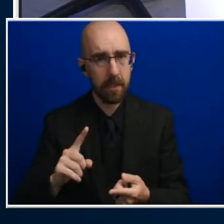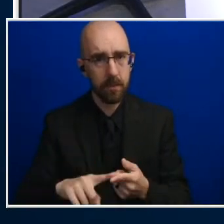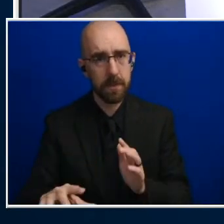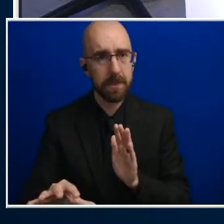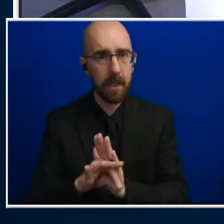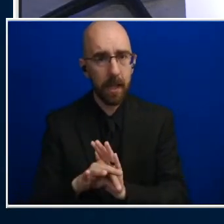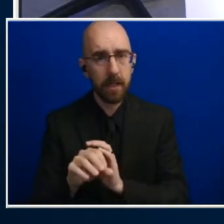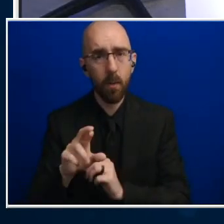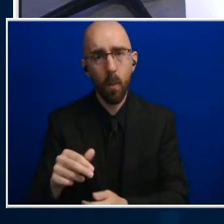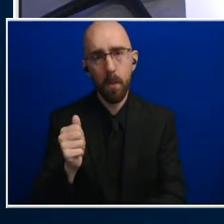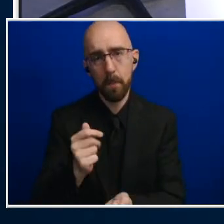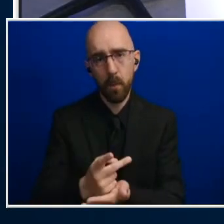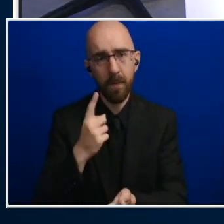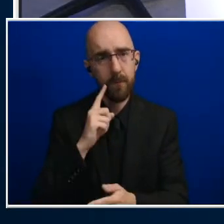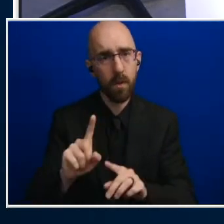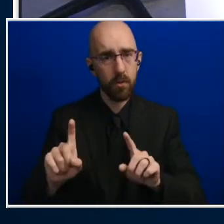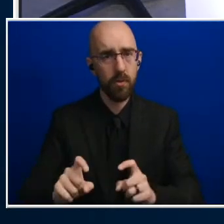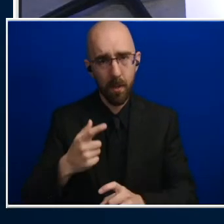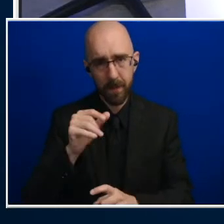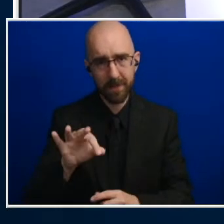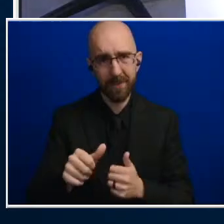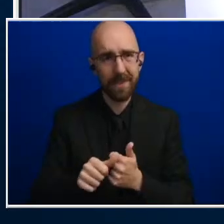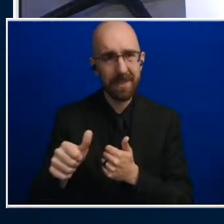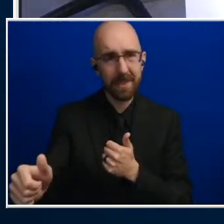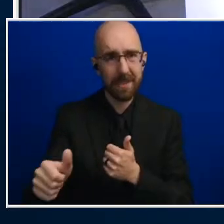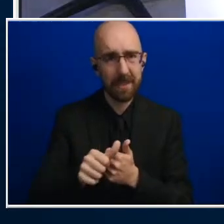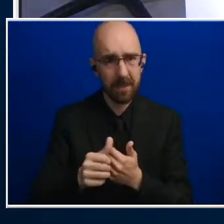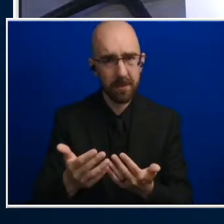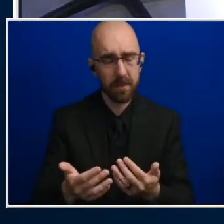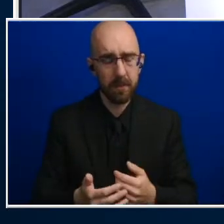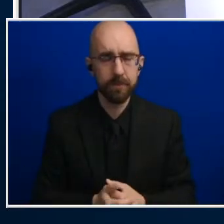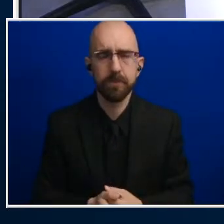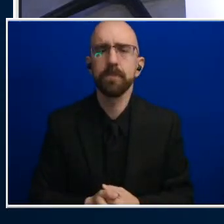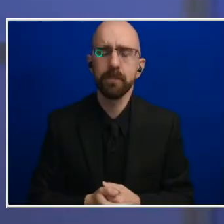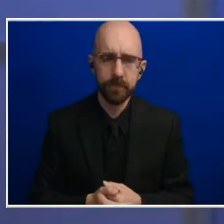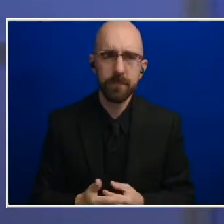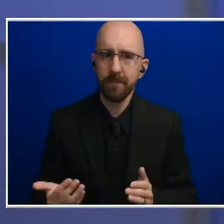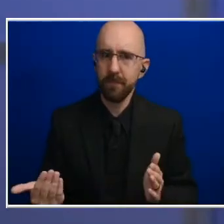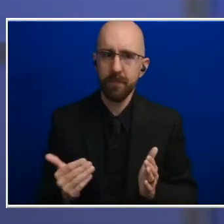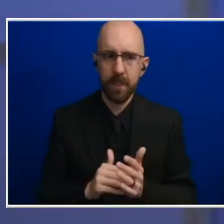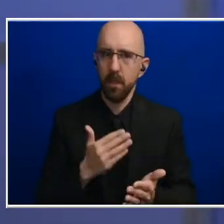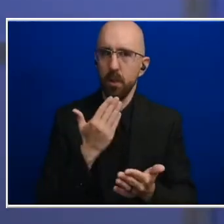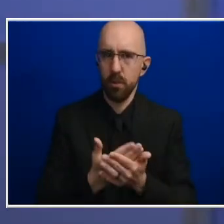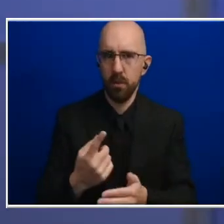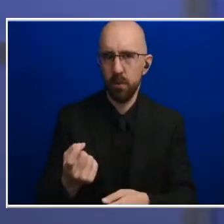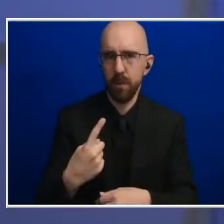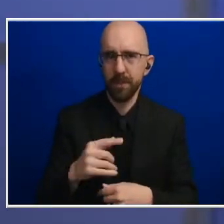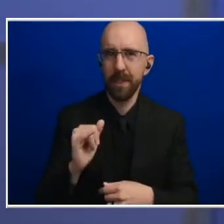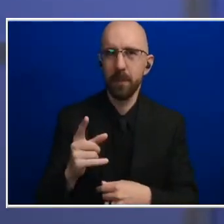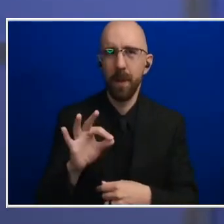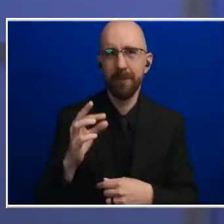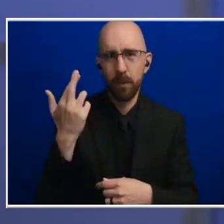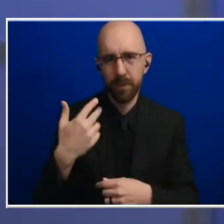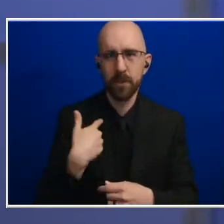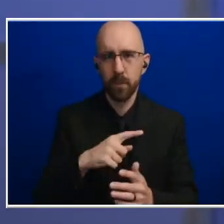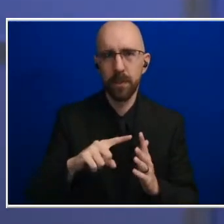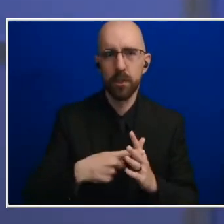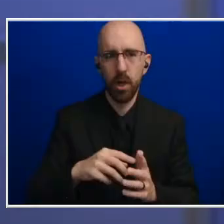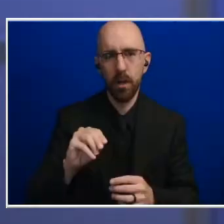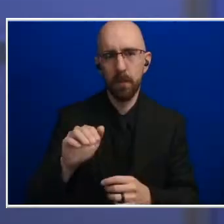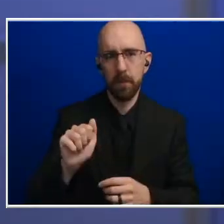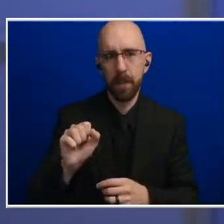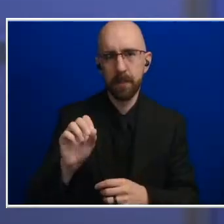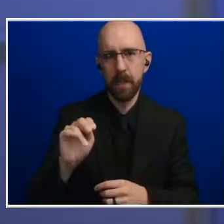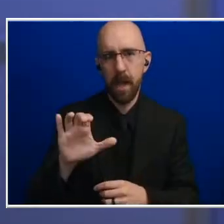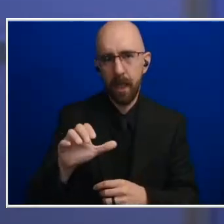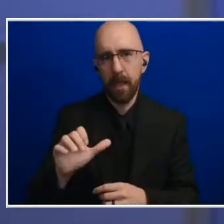for the trials due to distance? Yeah, again, a very good question. And that's one of the reasons we started the Masonic Cancer Alliance, which is